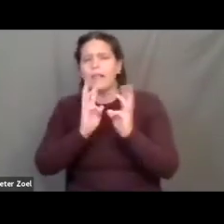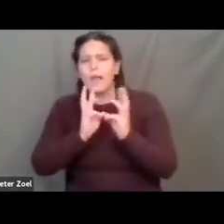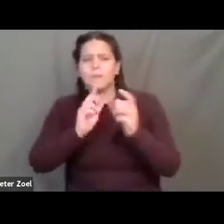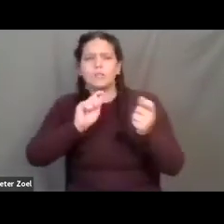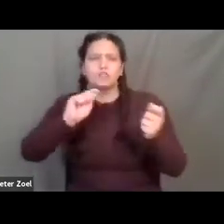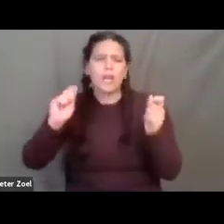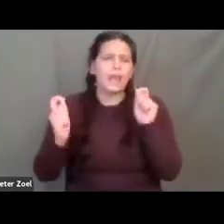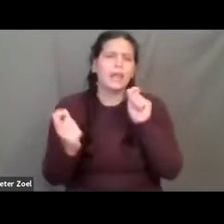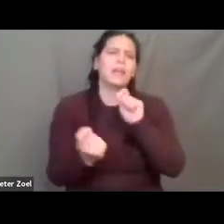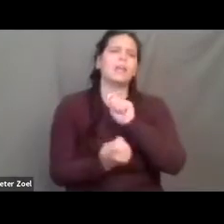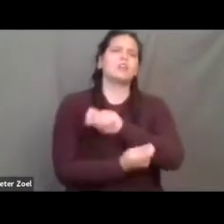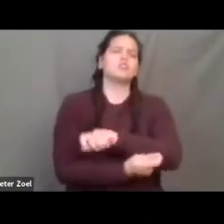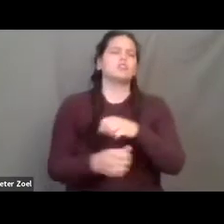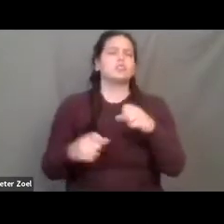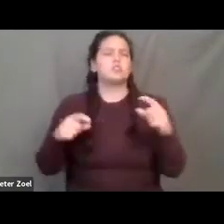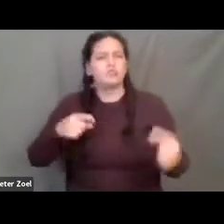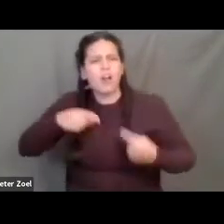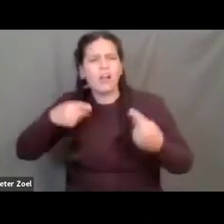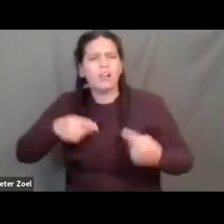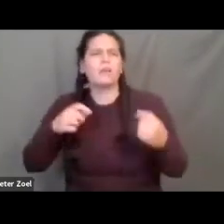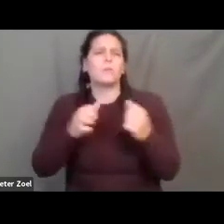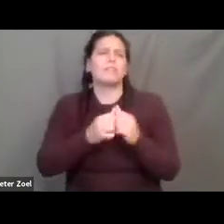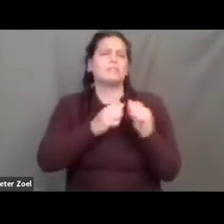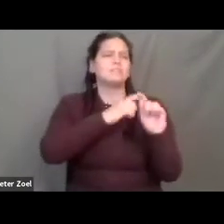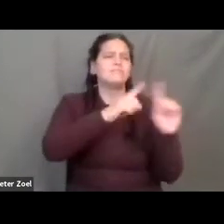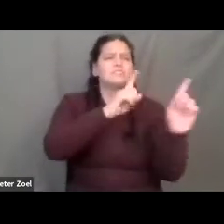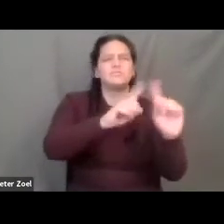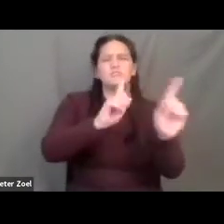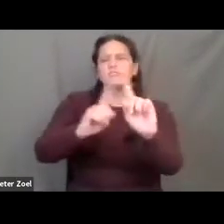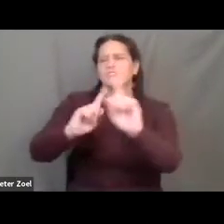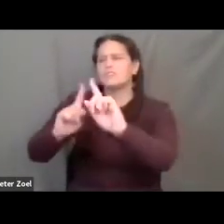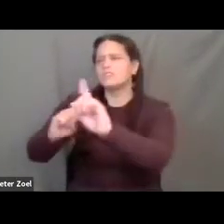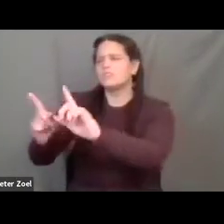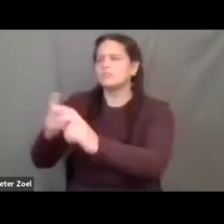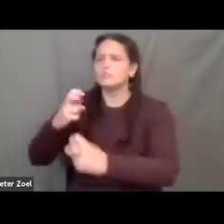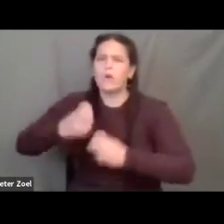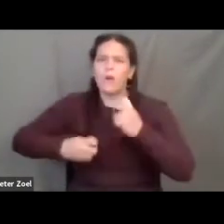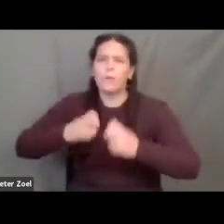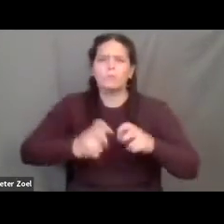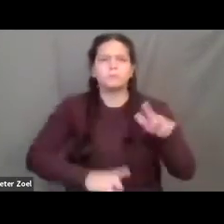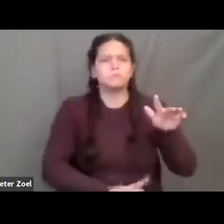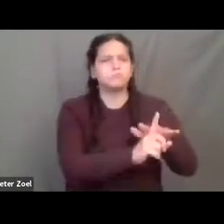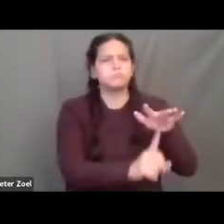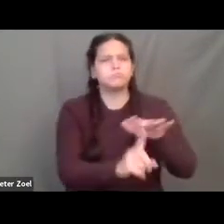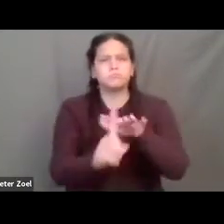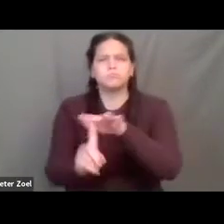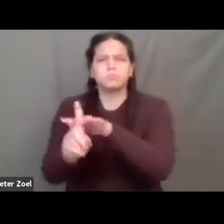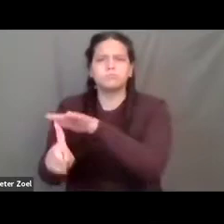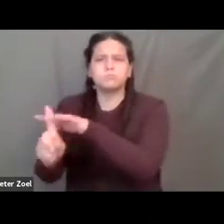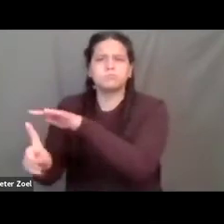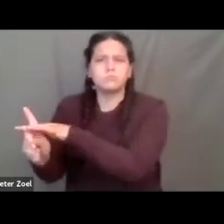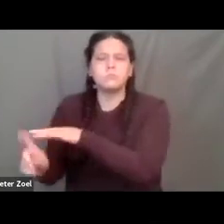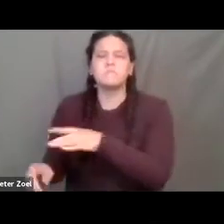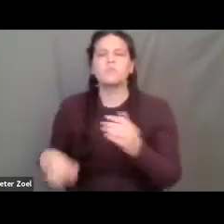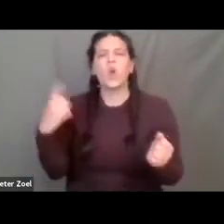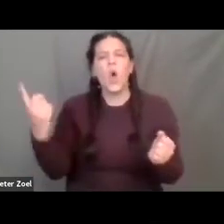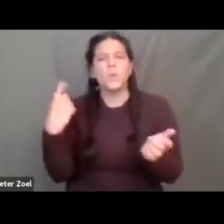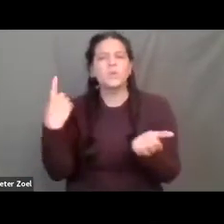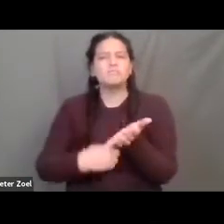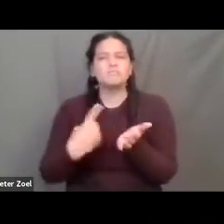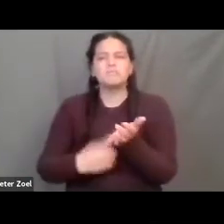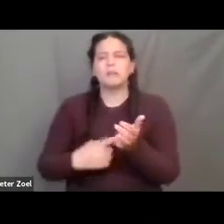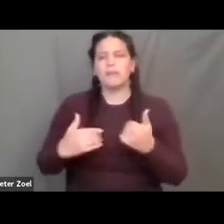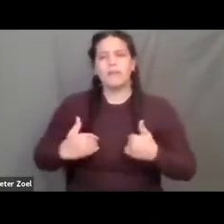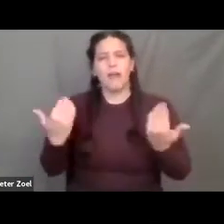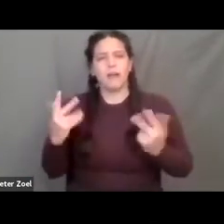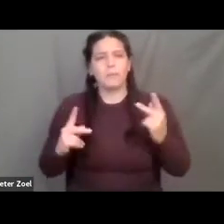We're struggling with a lot of different things, and we always talk about our younger people rising to